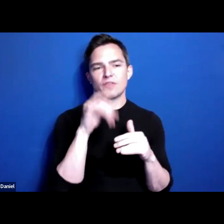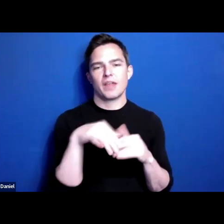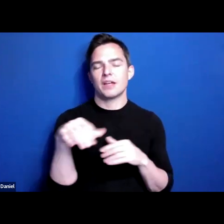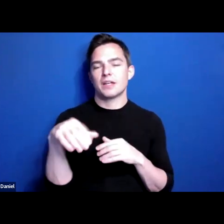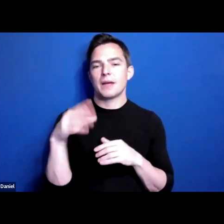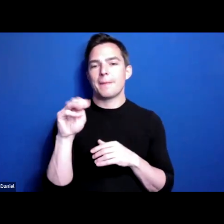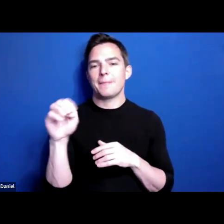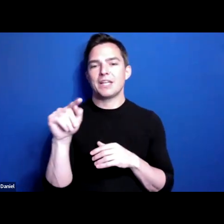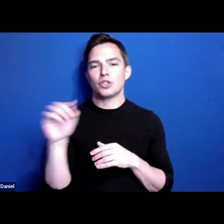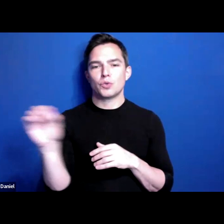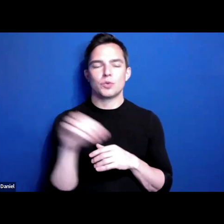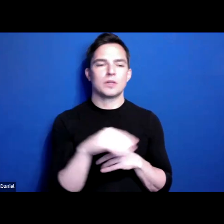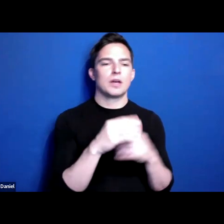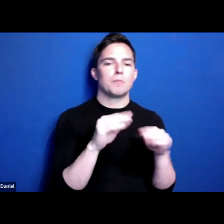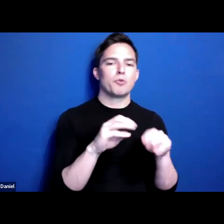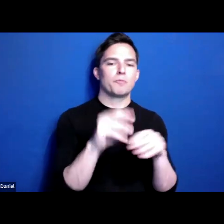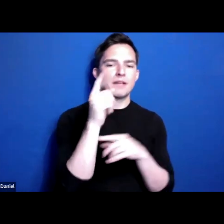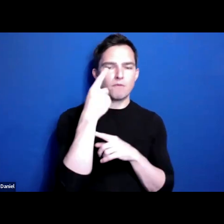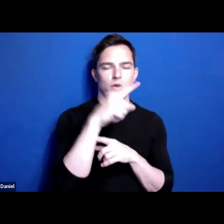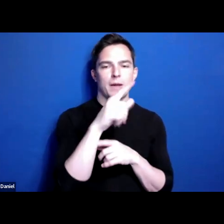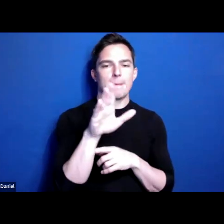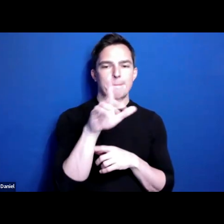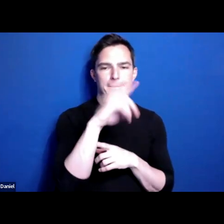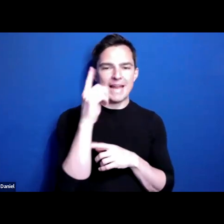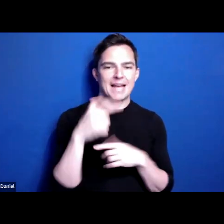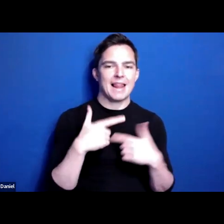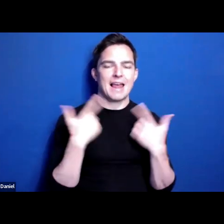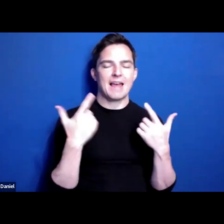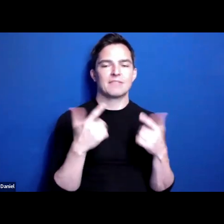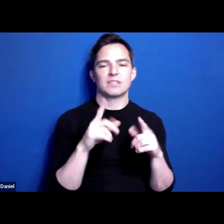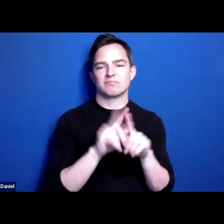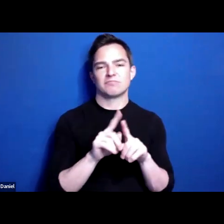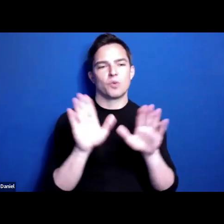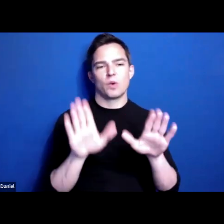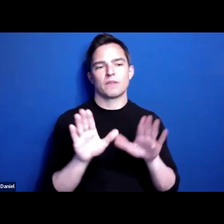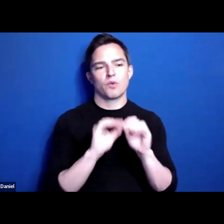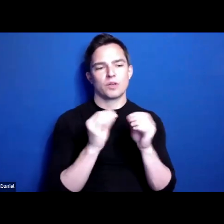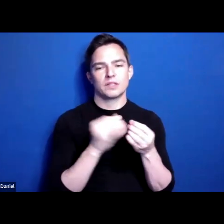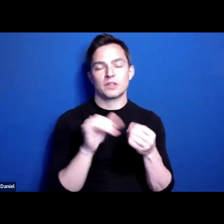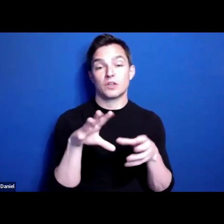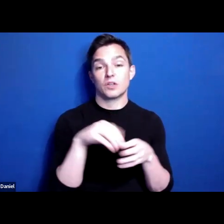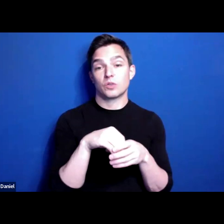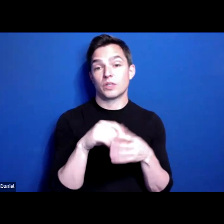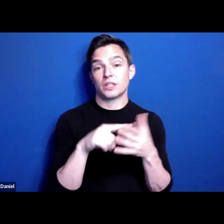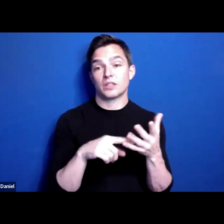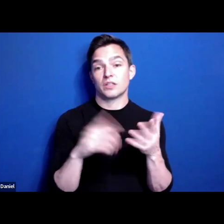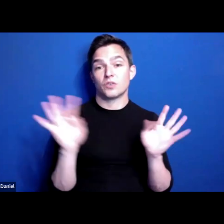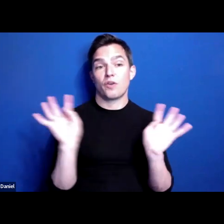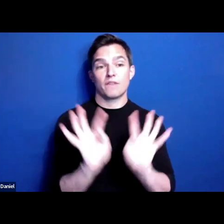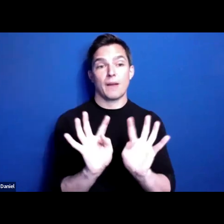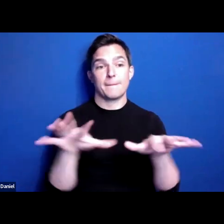Black Lives, and Black Feminist Future, and all these other wonderful organizations, including the ones that are all with us